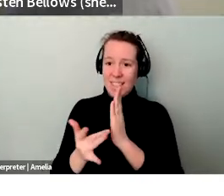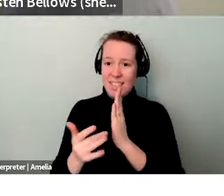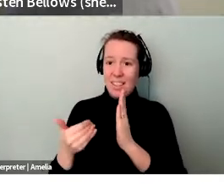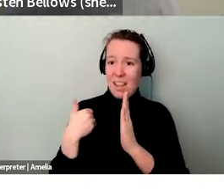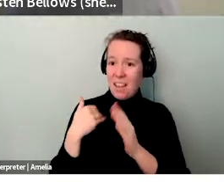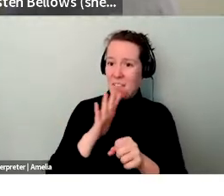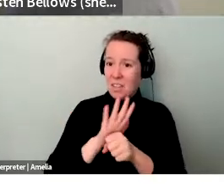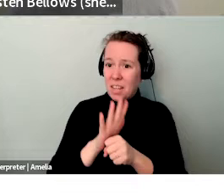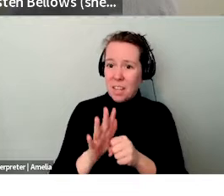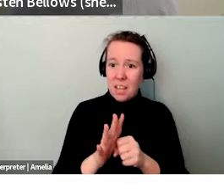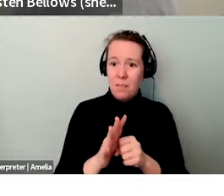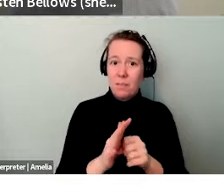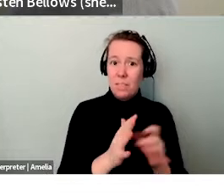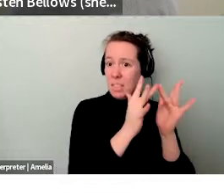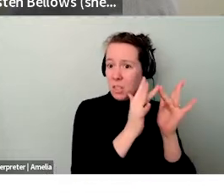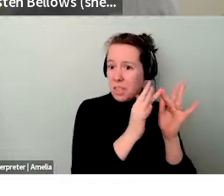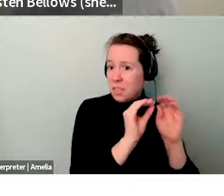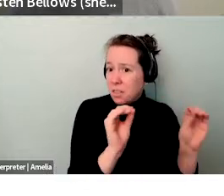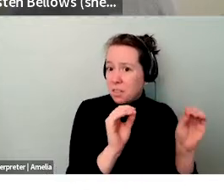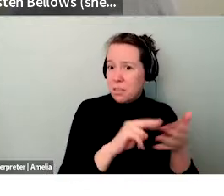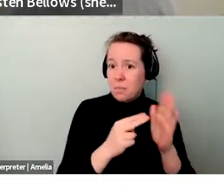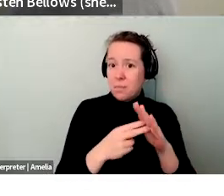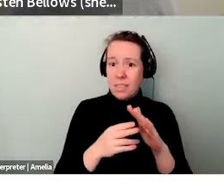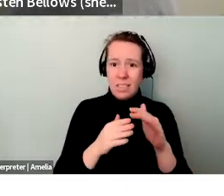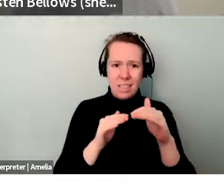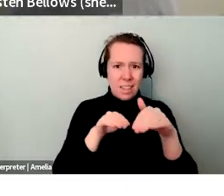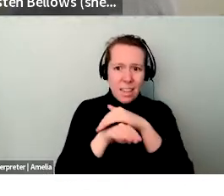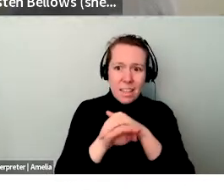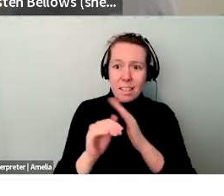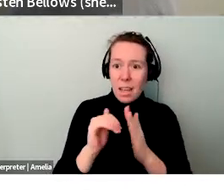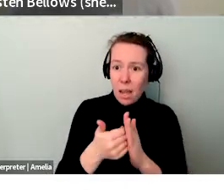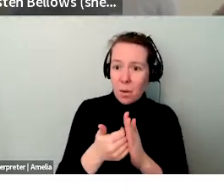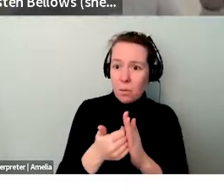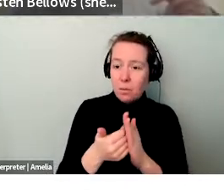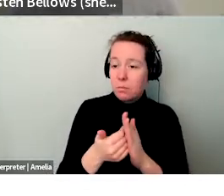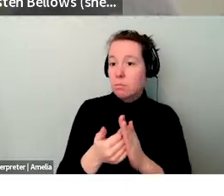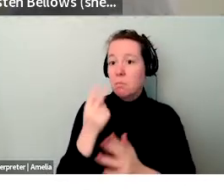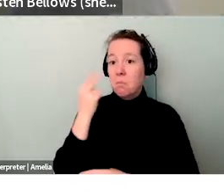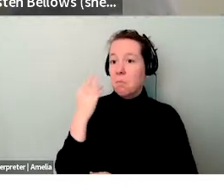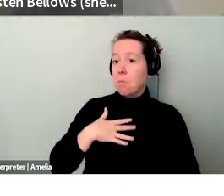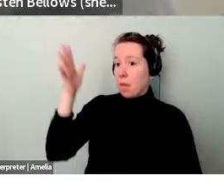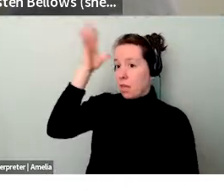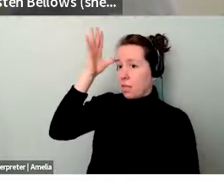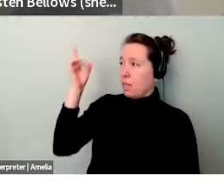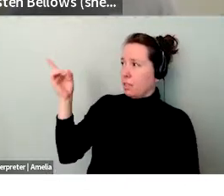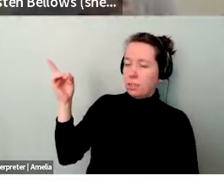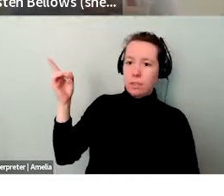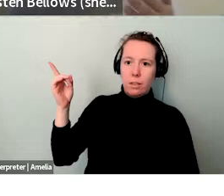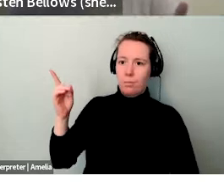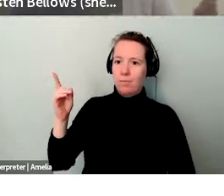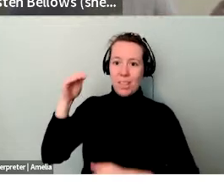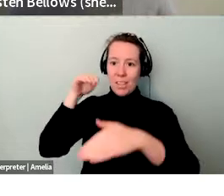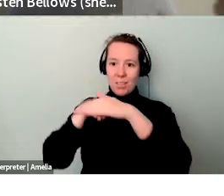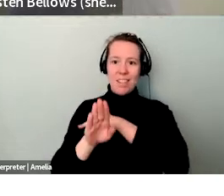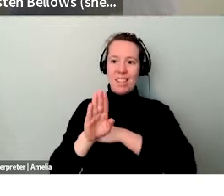internet. Because I know my dad would even tell me, like, why don't you just walk in and apply? Because